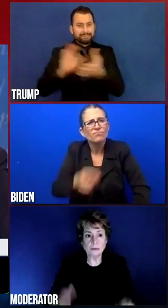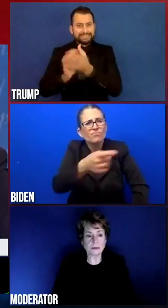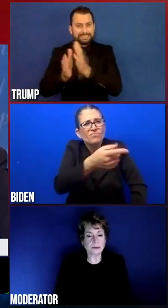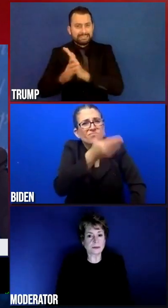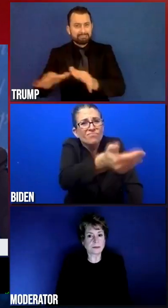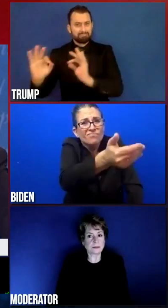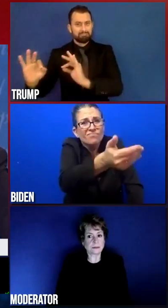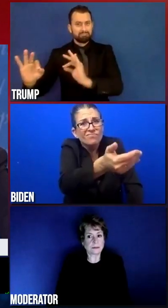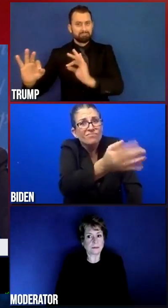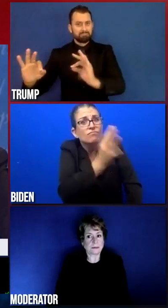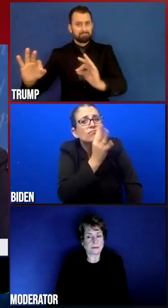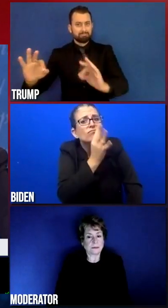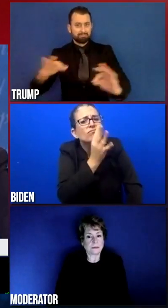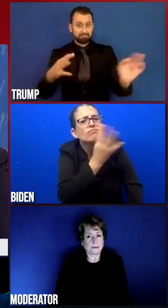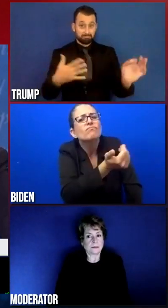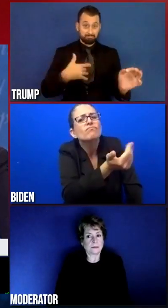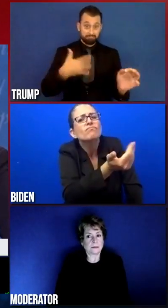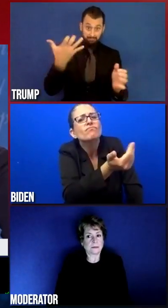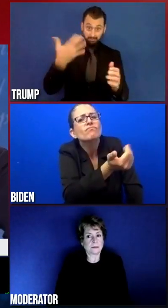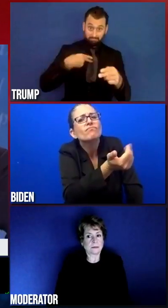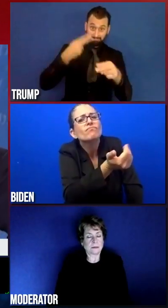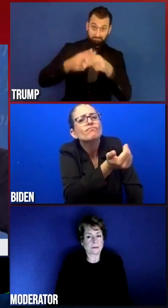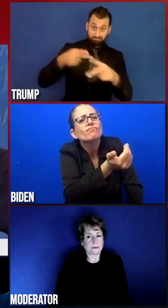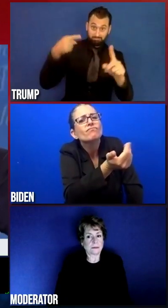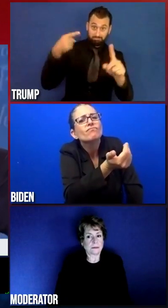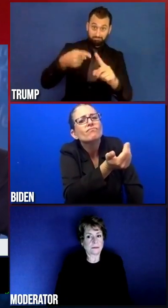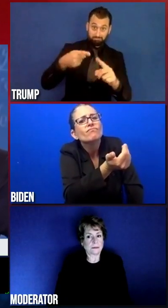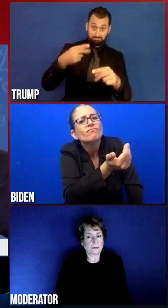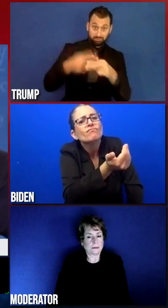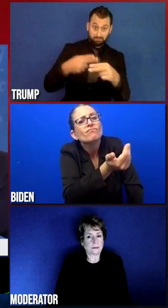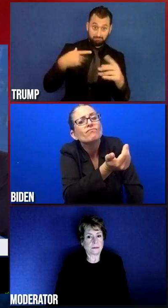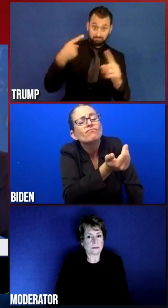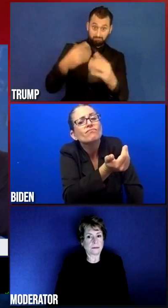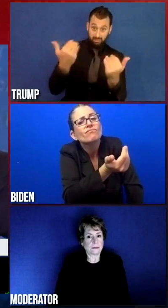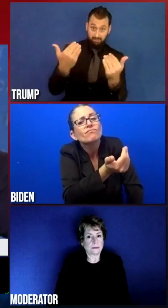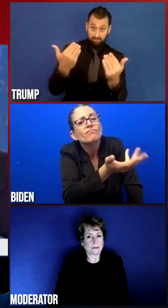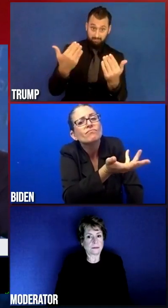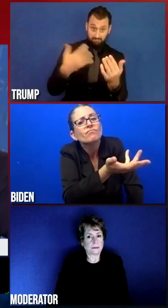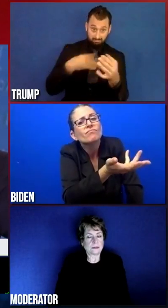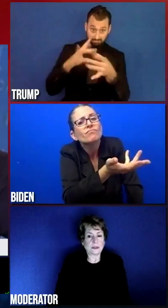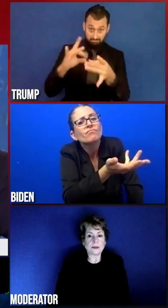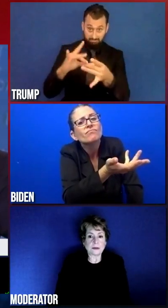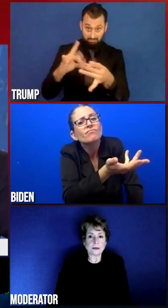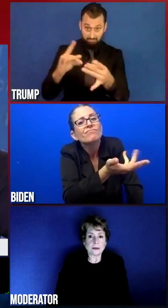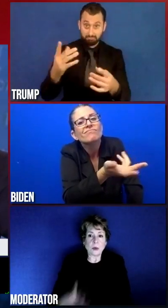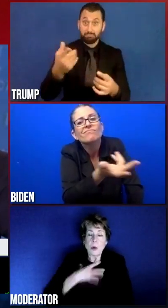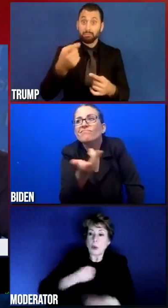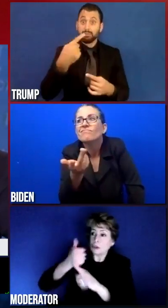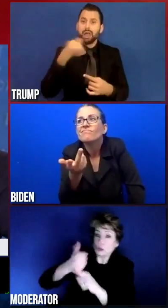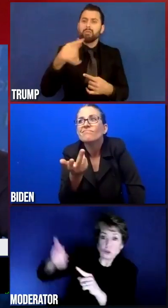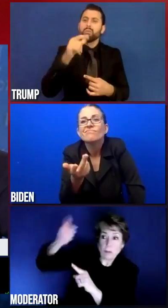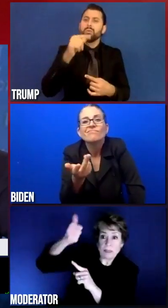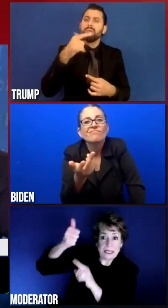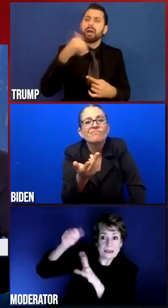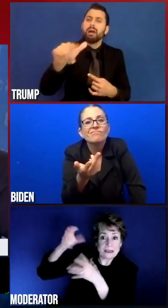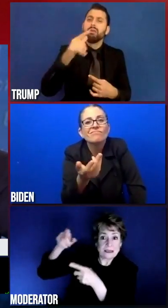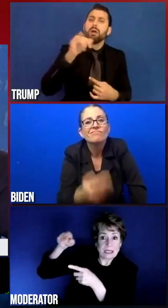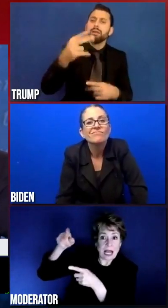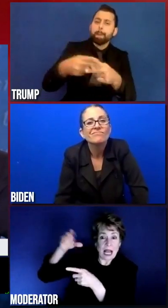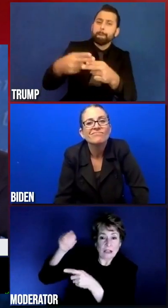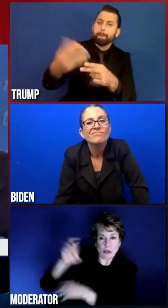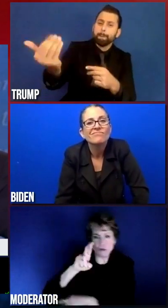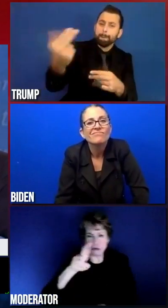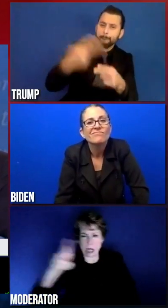him? What do you want to call him? Give me a name. Give me a white name. Supremacists and who would white you like me to condemn? White supremacists and right Proud militia. Boys, stand back